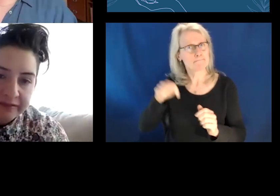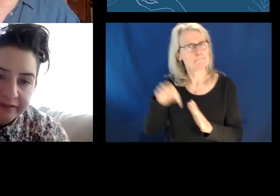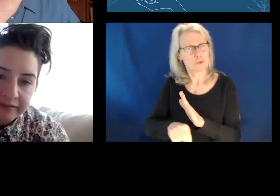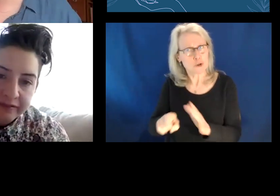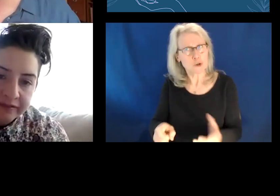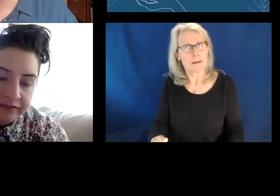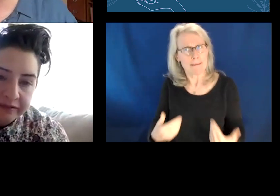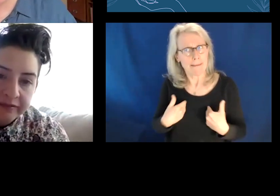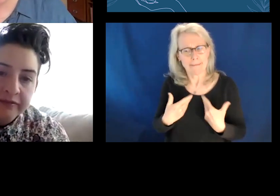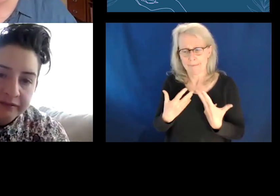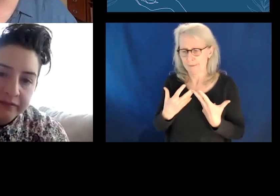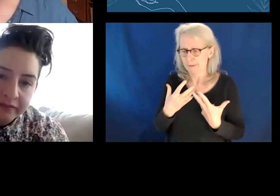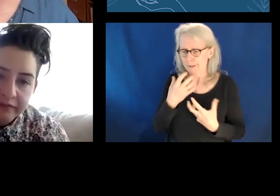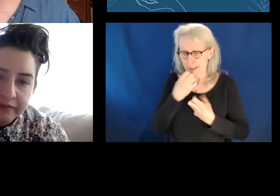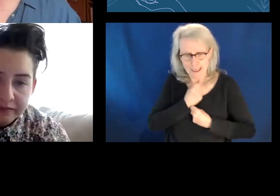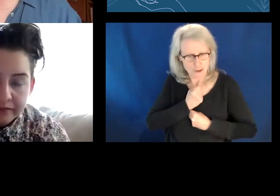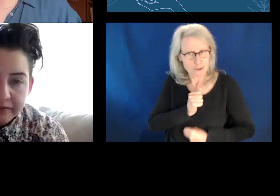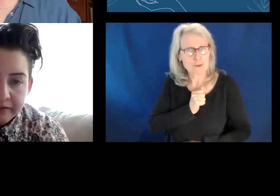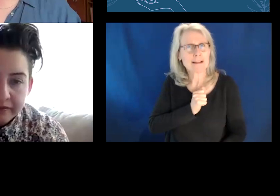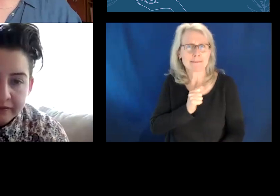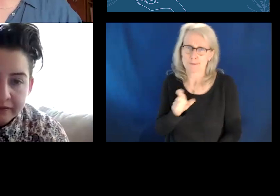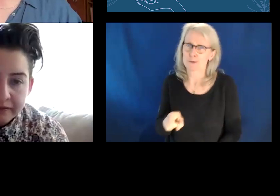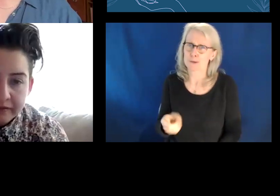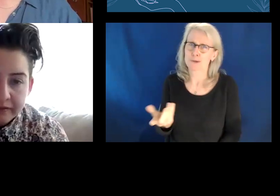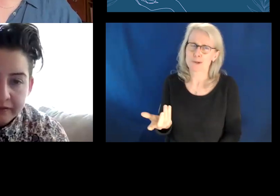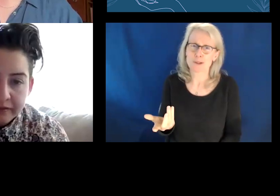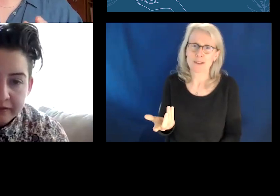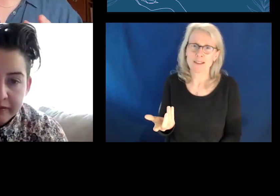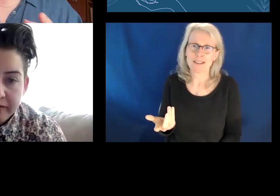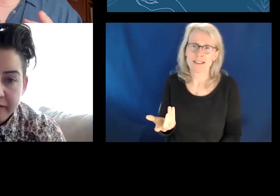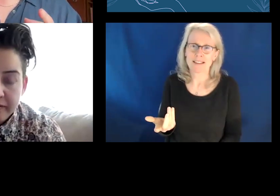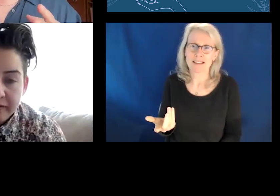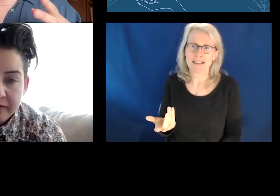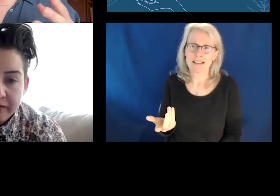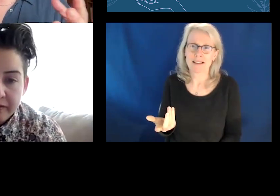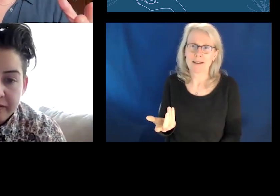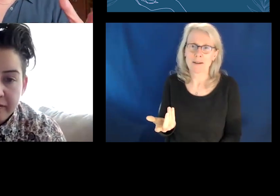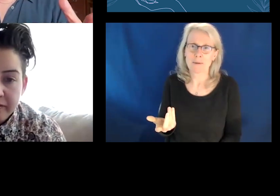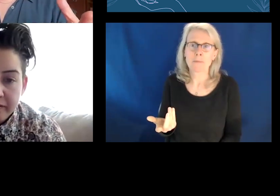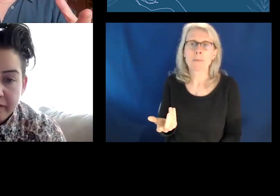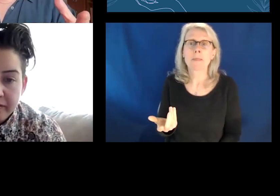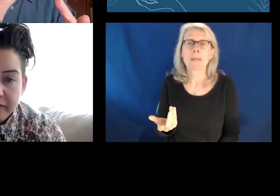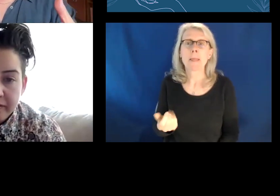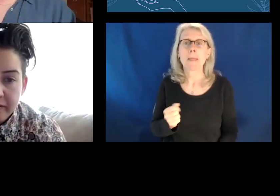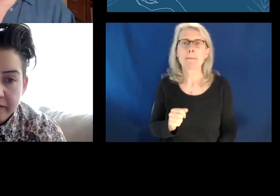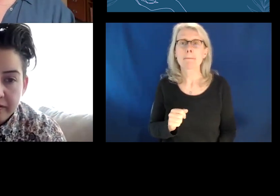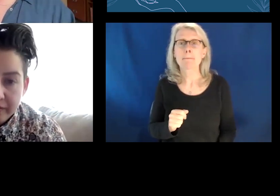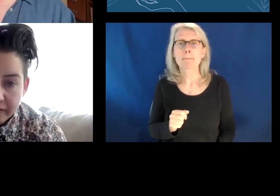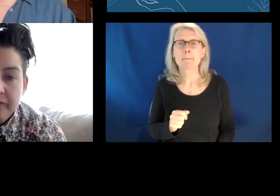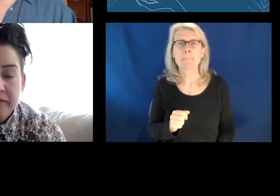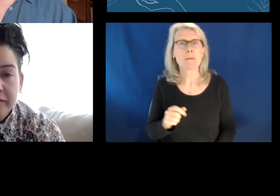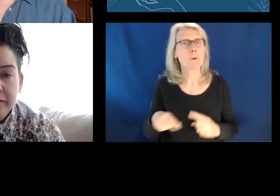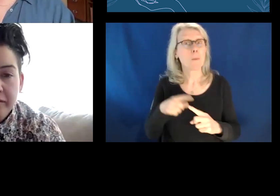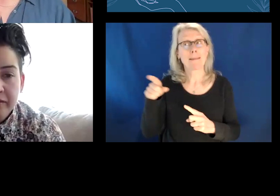care. You should be able to take care of yourself. That sometimes when I find it's kind of opened to